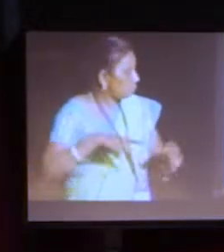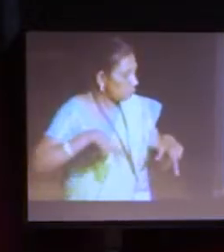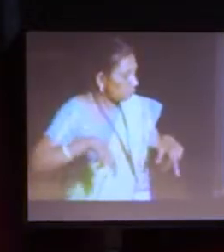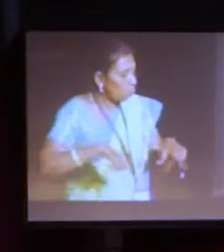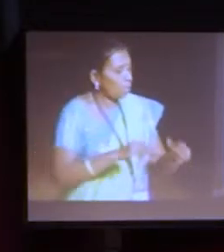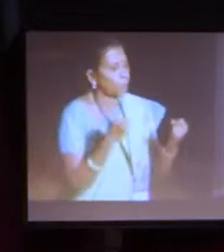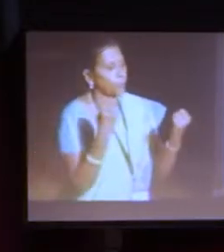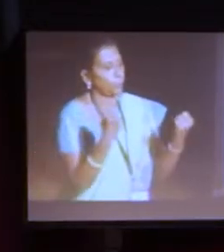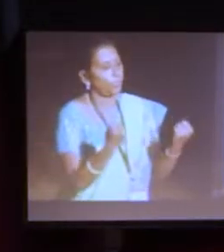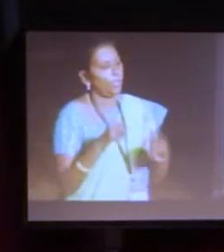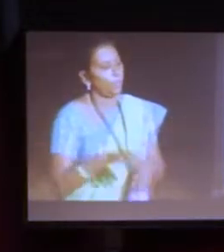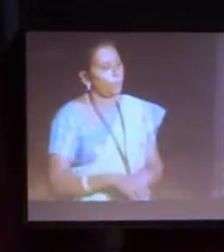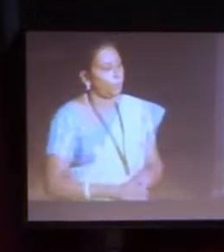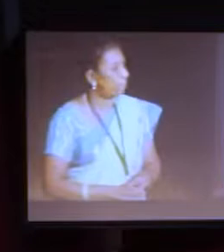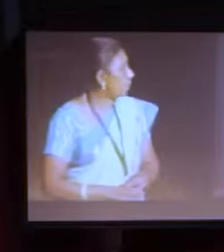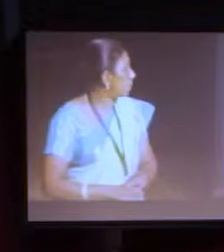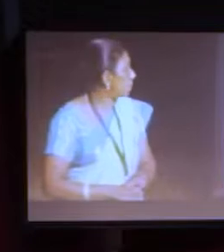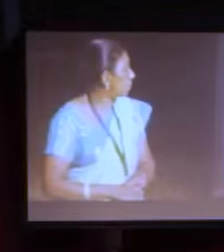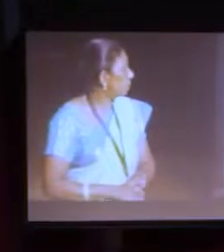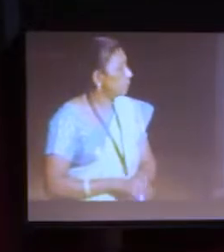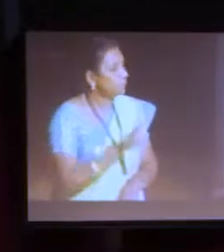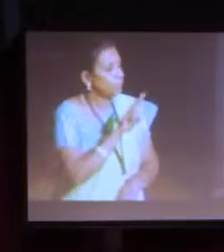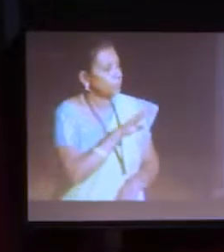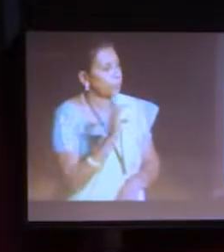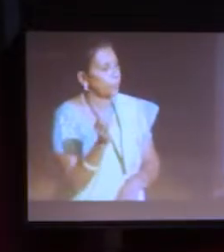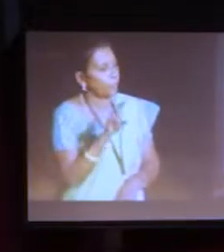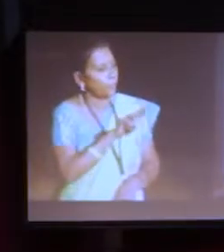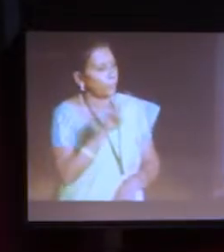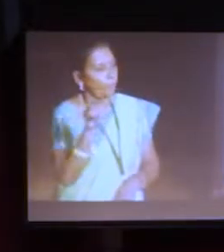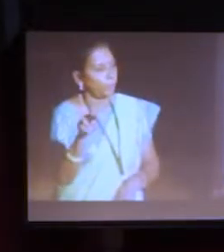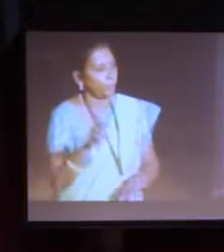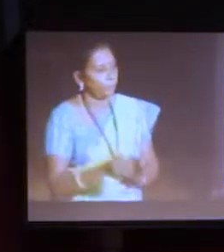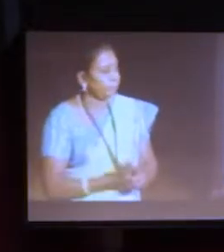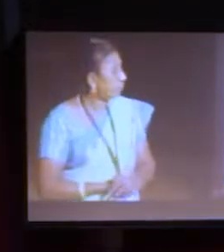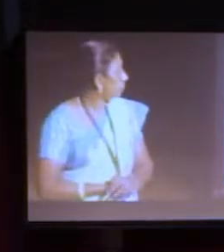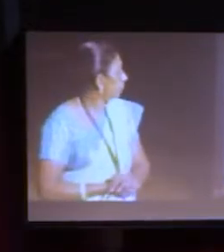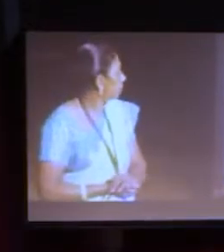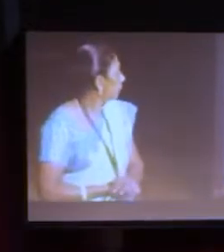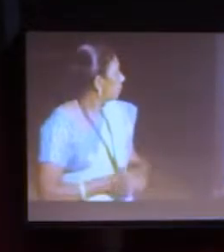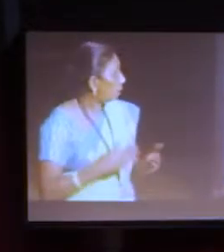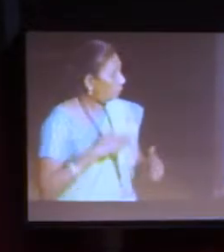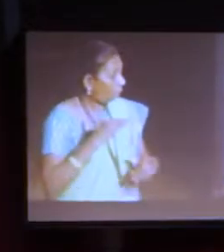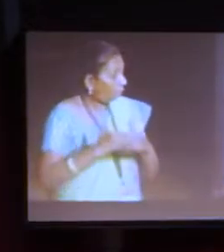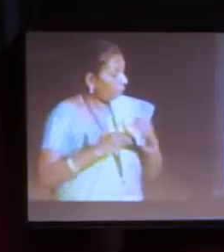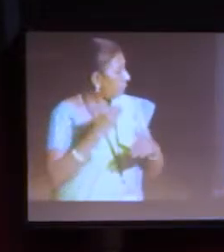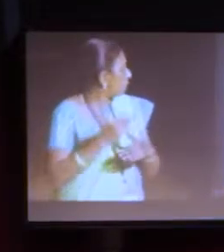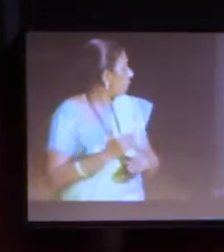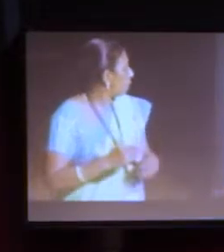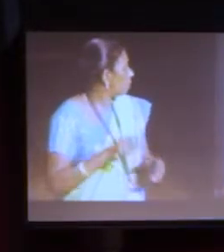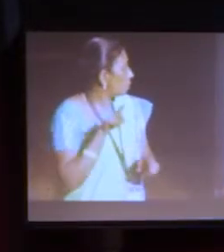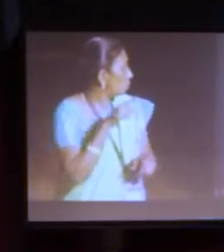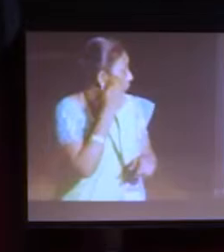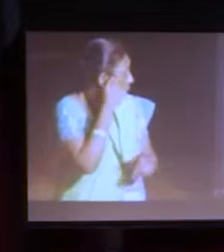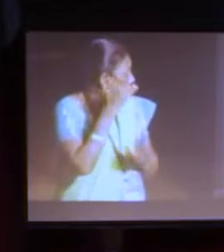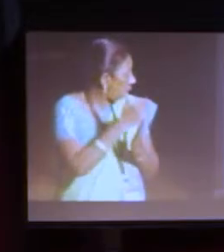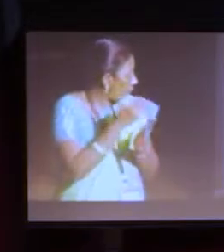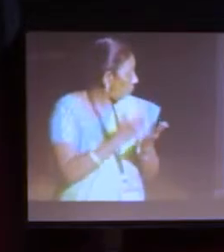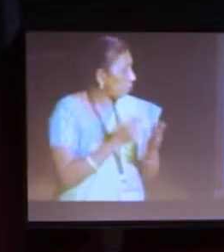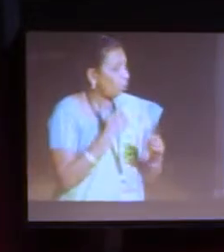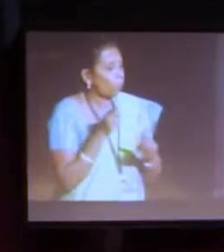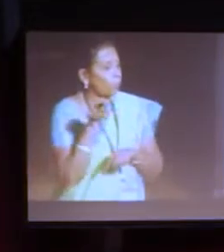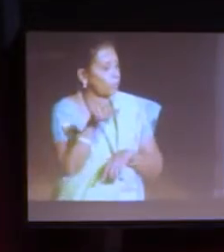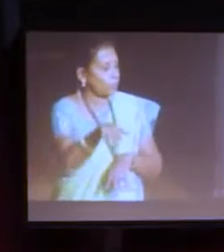So as you walk through Empower 2022, I encourage you to think about what you can